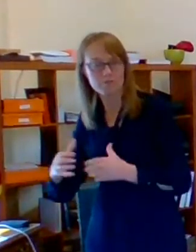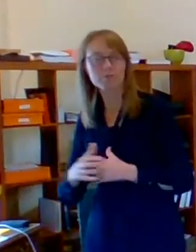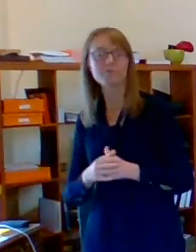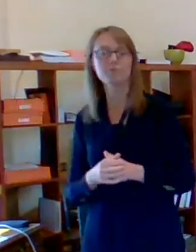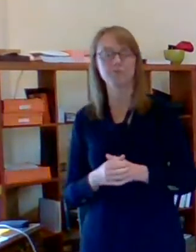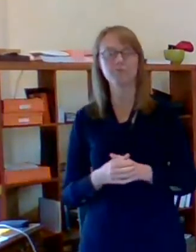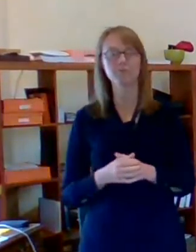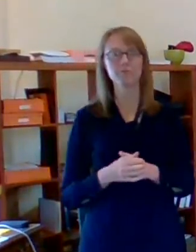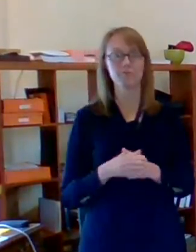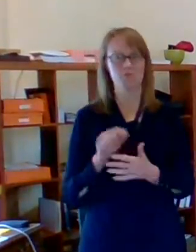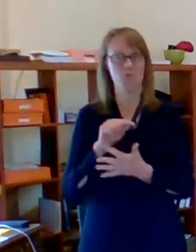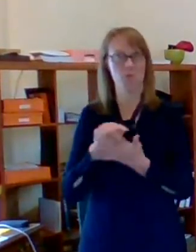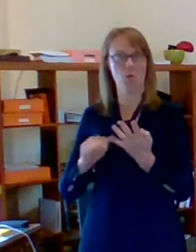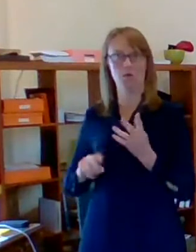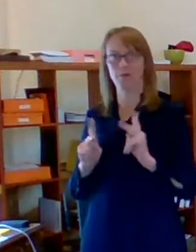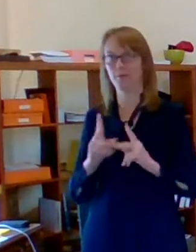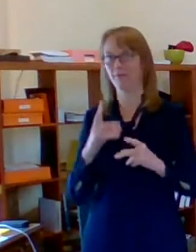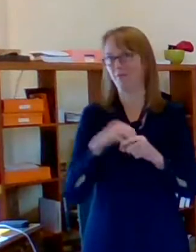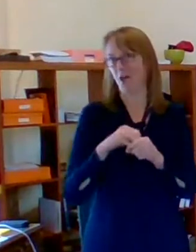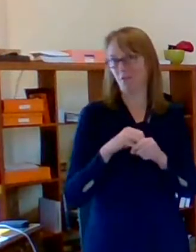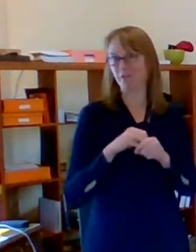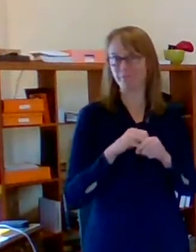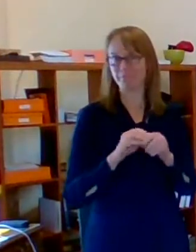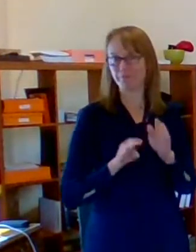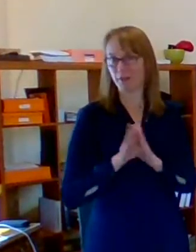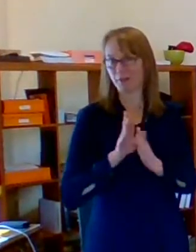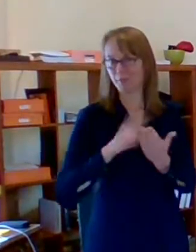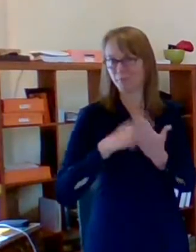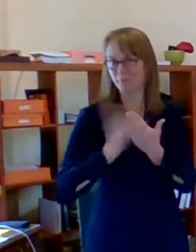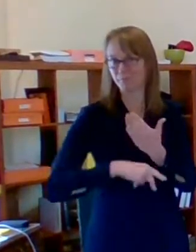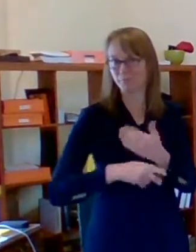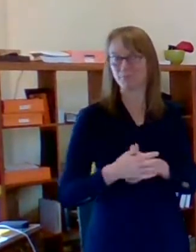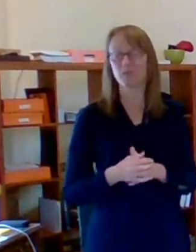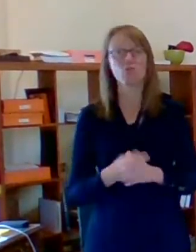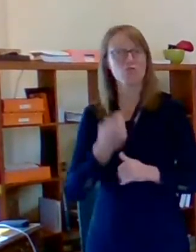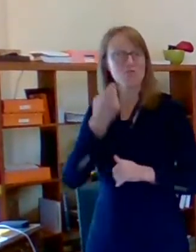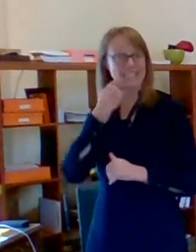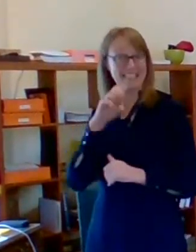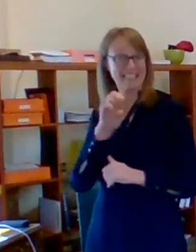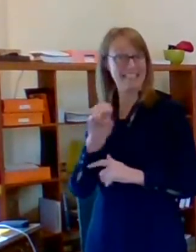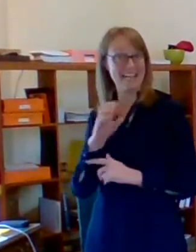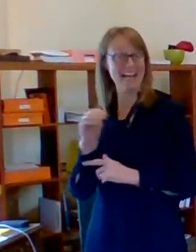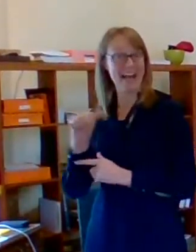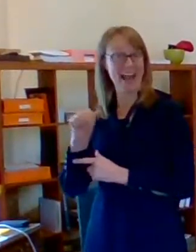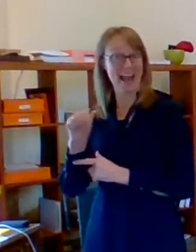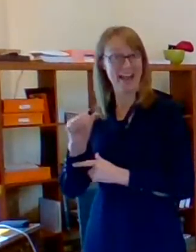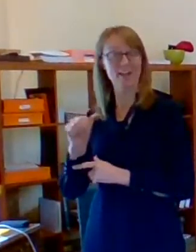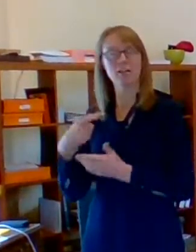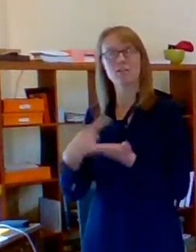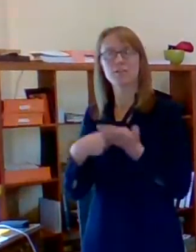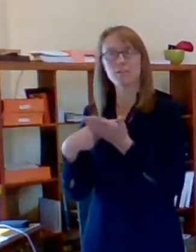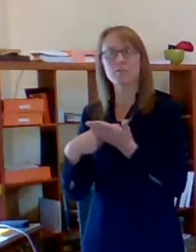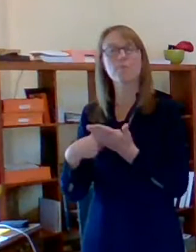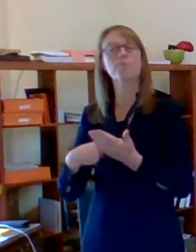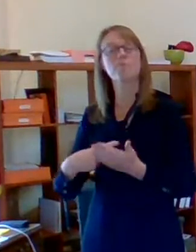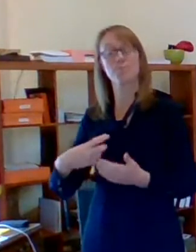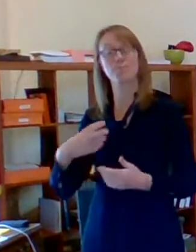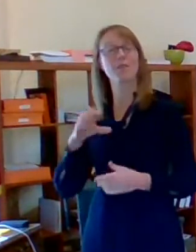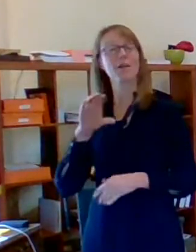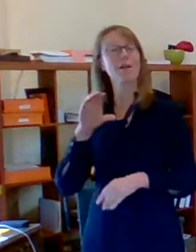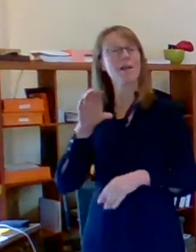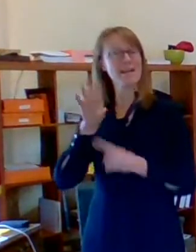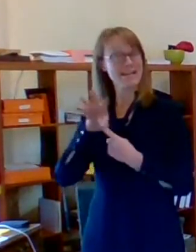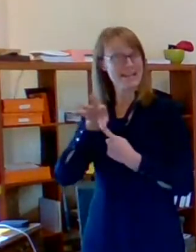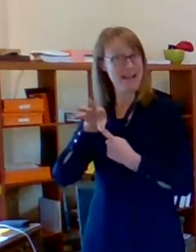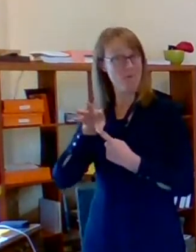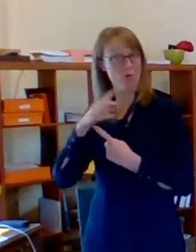else? Today at E&A, we gave an update on body cameras and in-car cameras for the police department.